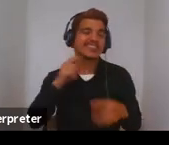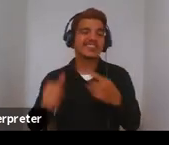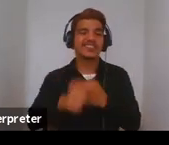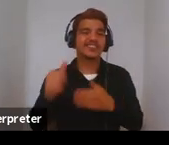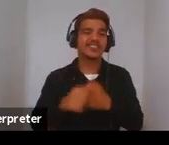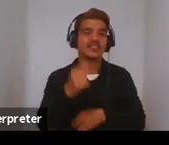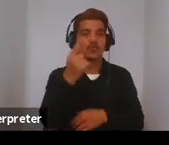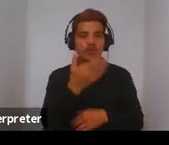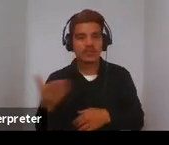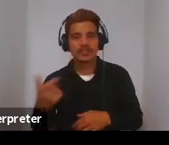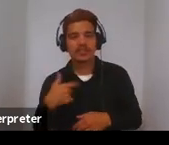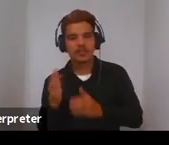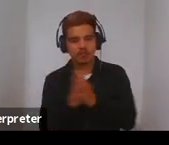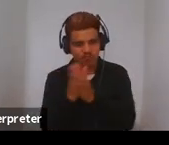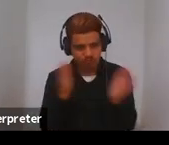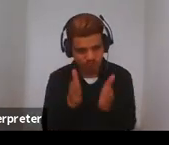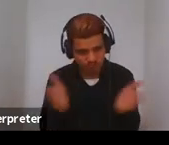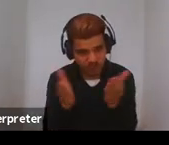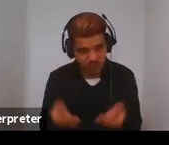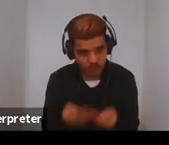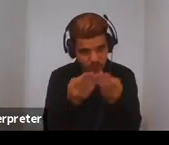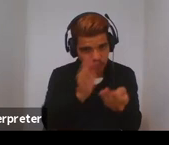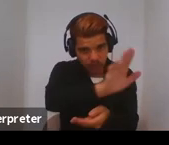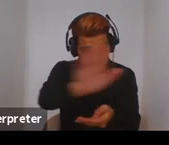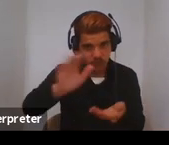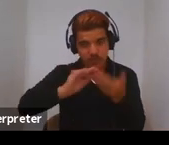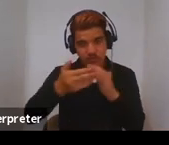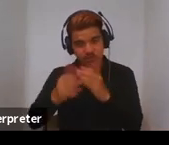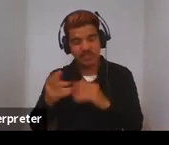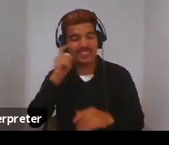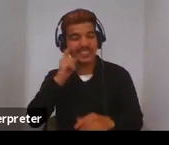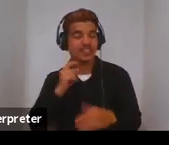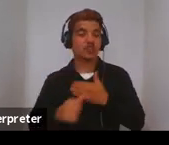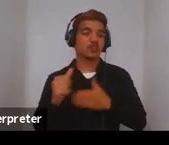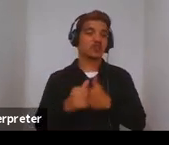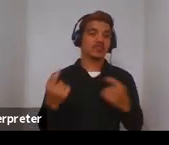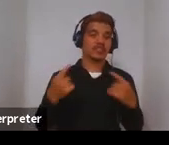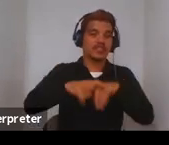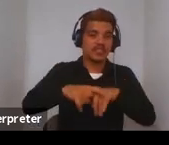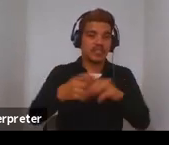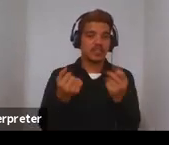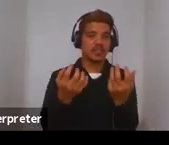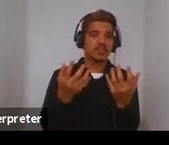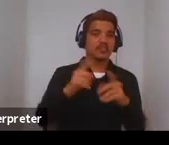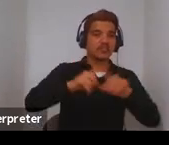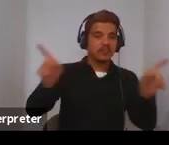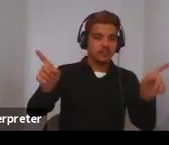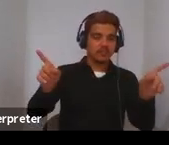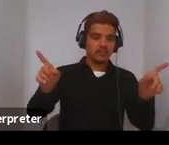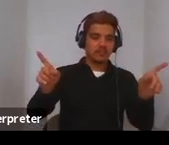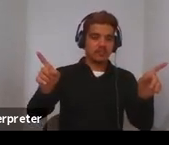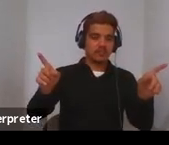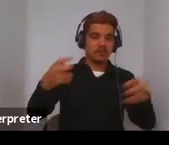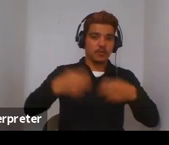I'm really encouraging you to bring to your communities is that sexual violence intersects with a lot of different issues in our